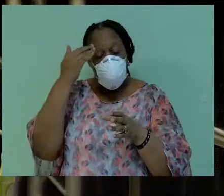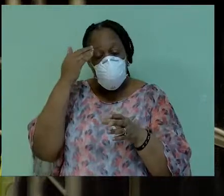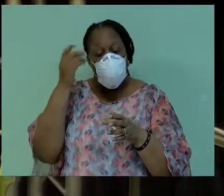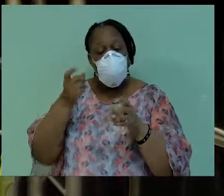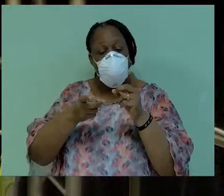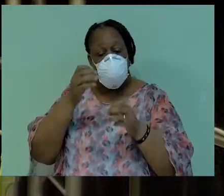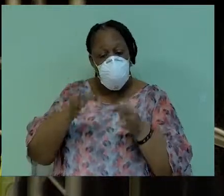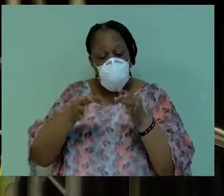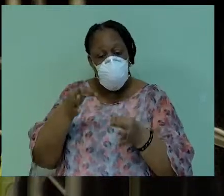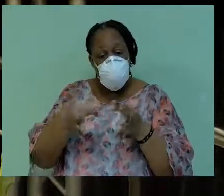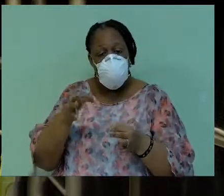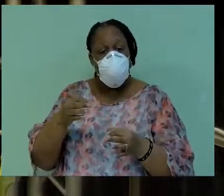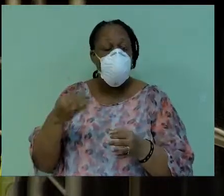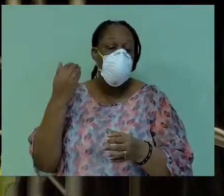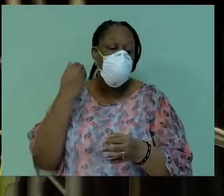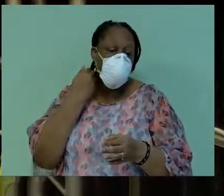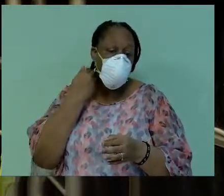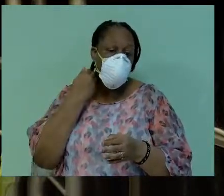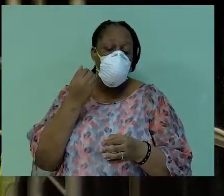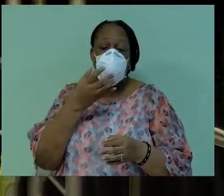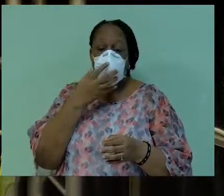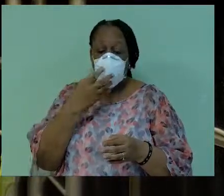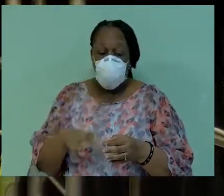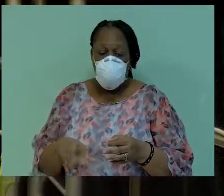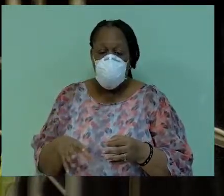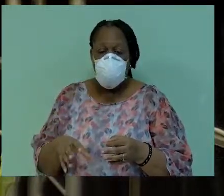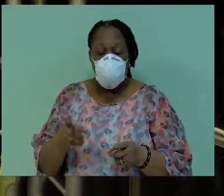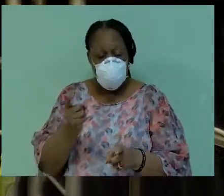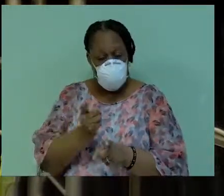from distance on a human being.